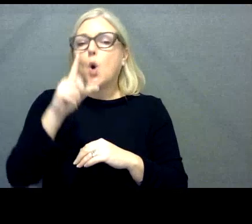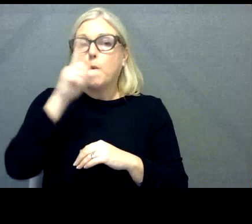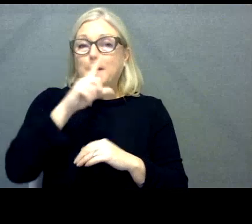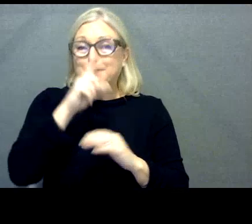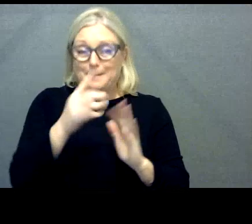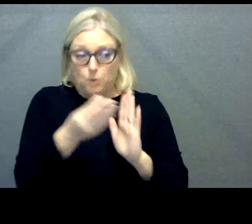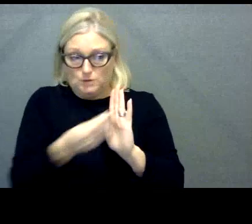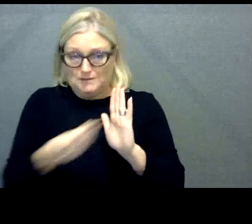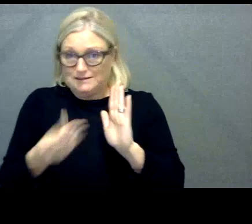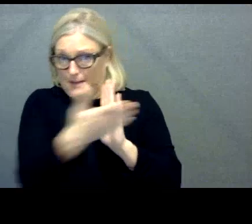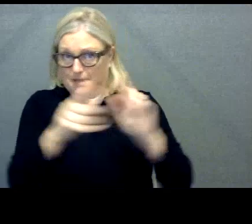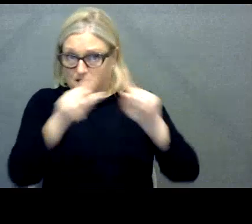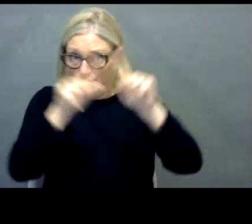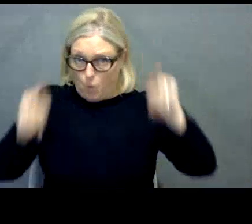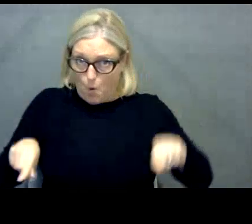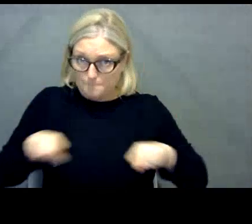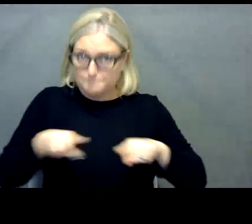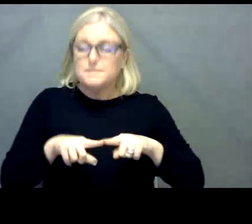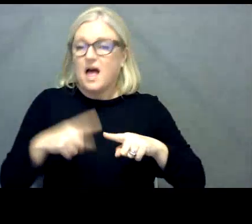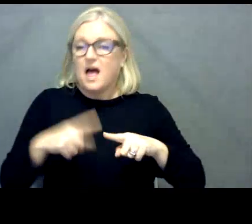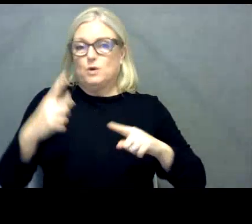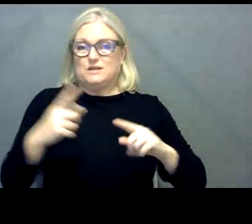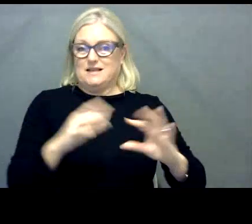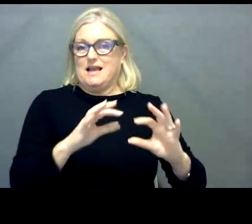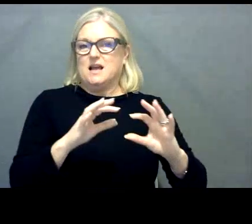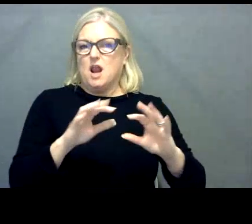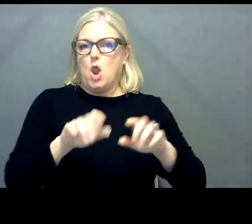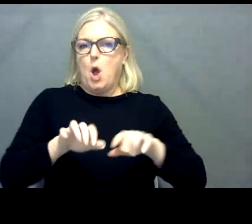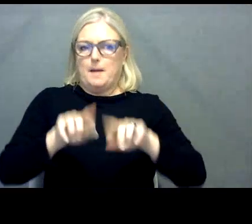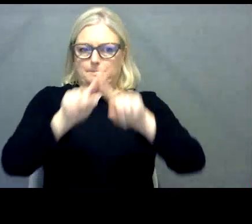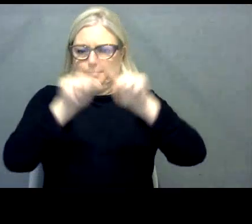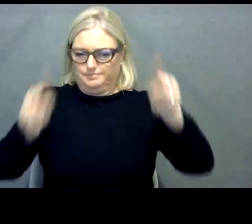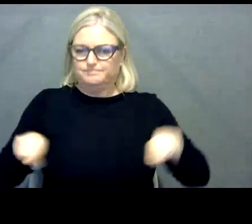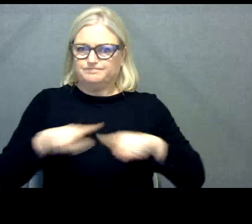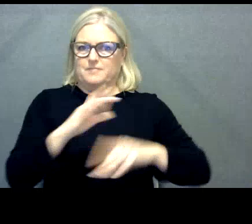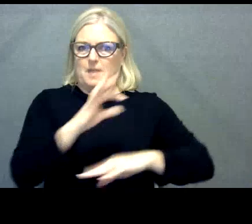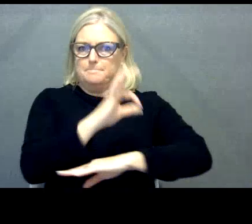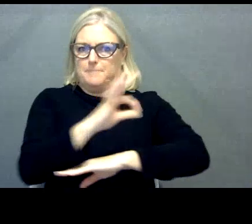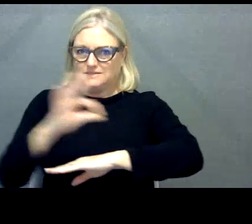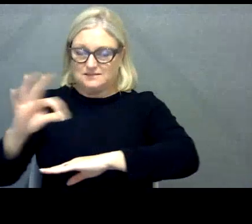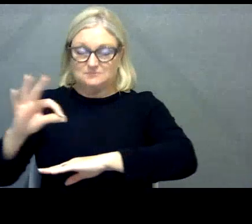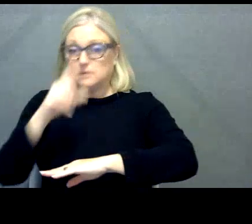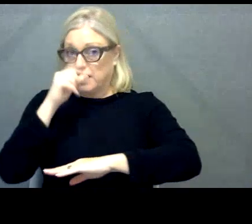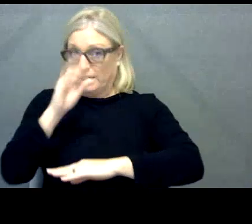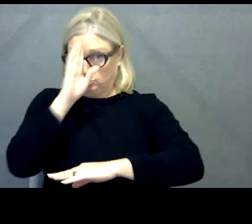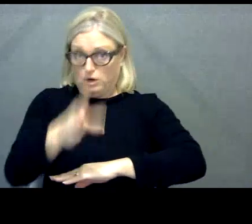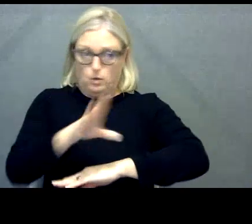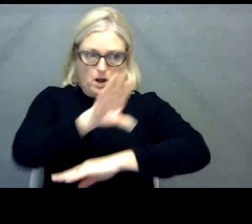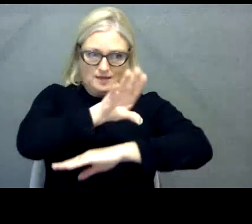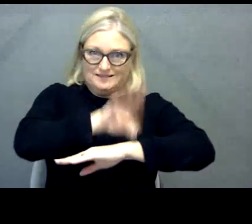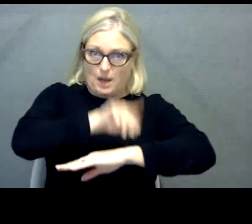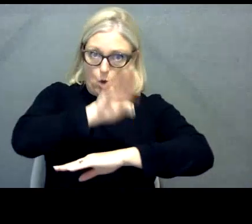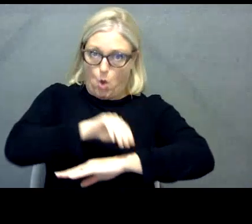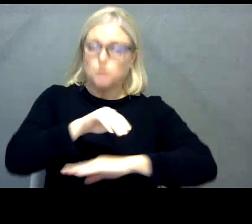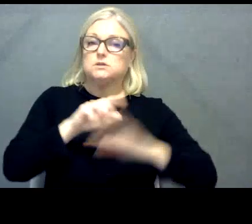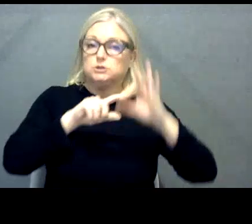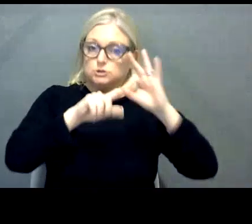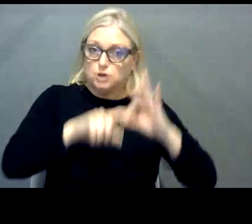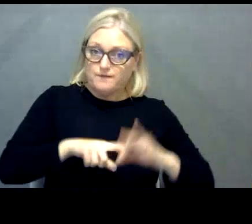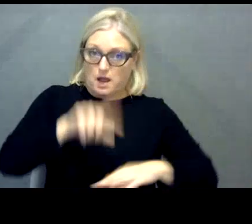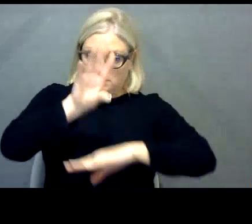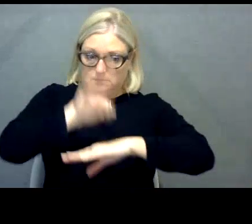Once they click on the buttons, they can immediately download the tools and the user guides. Great, thanks.